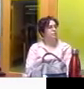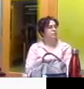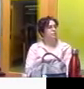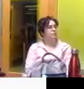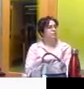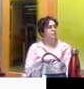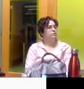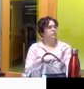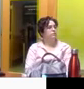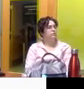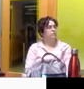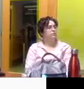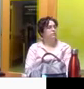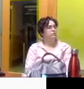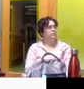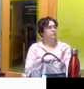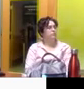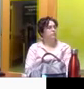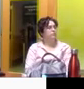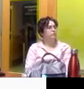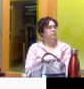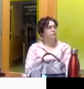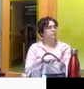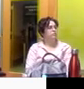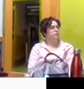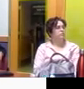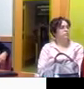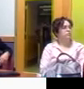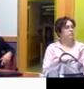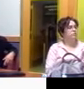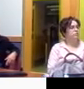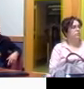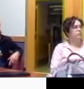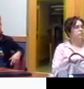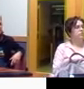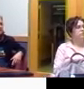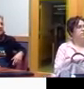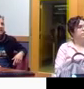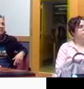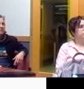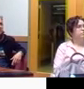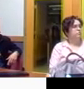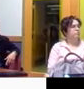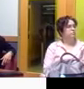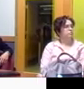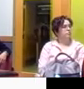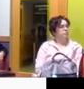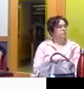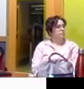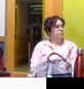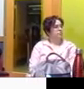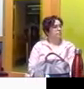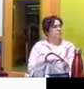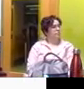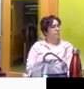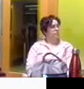pregnant will have had an abortion by the age of 45. And so it's just such a common experience that I think, you know,